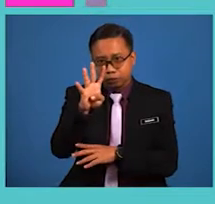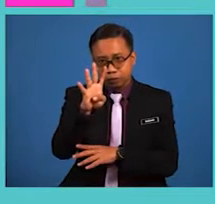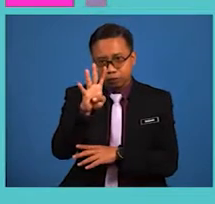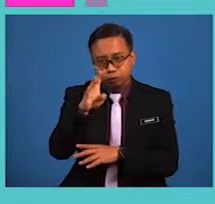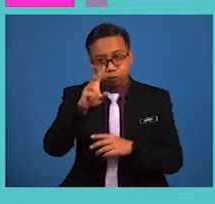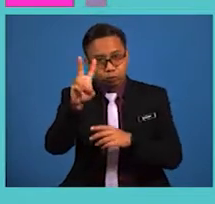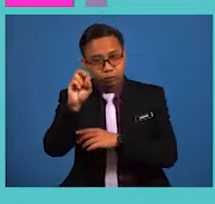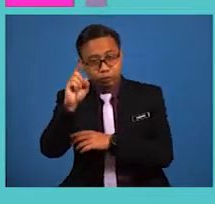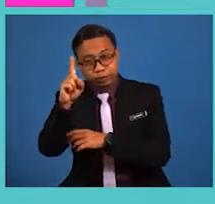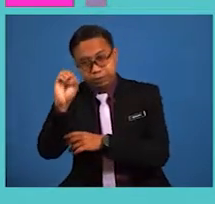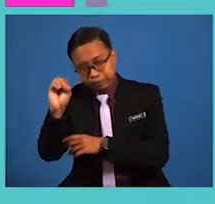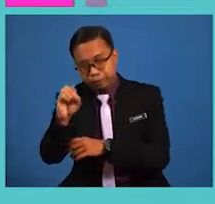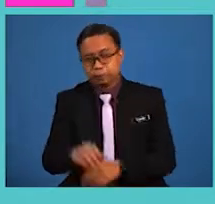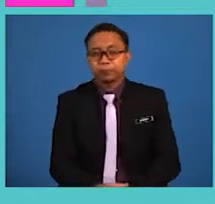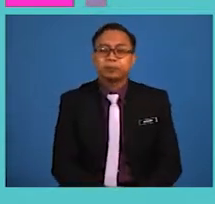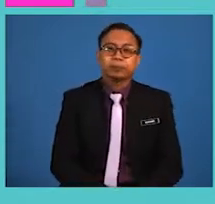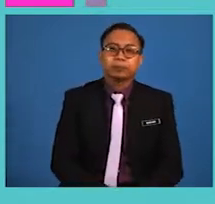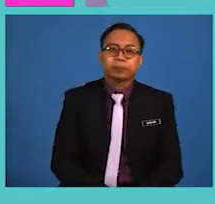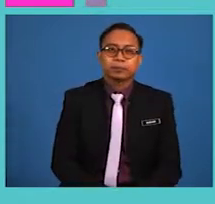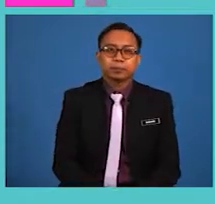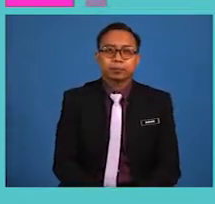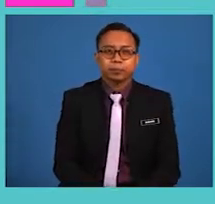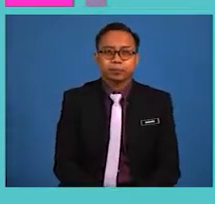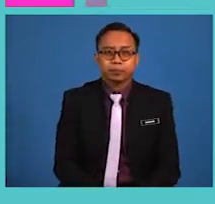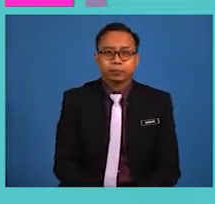data for 2010.